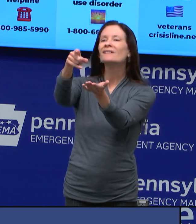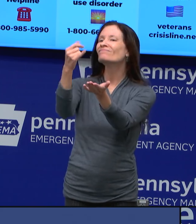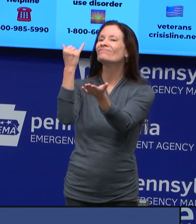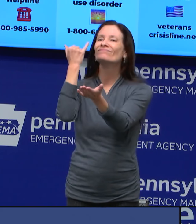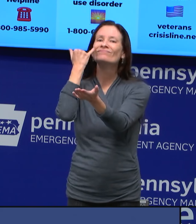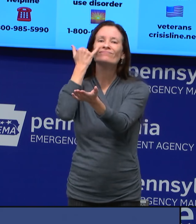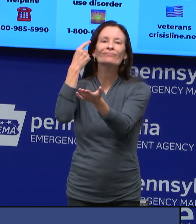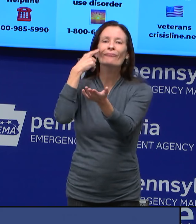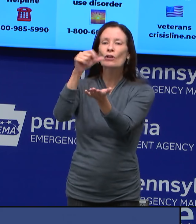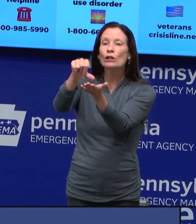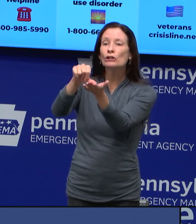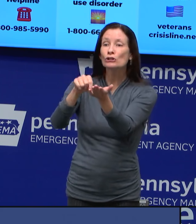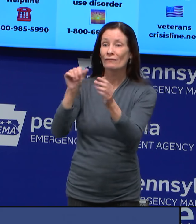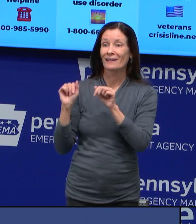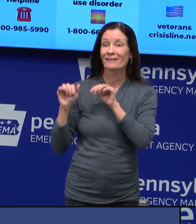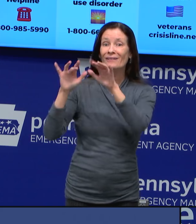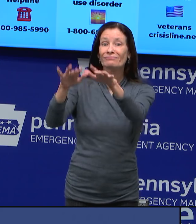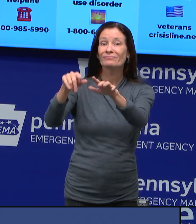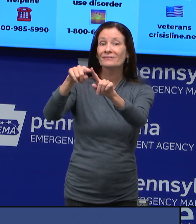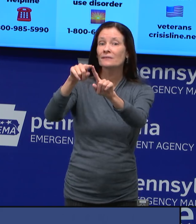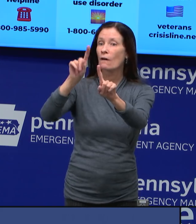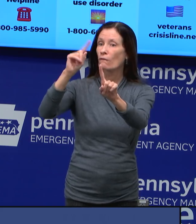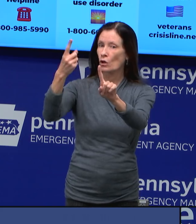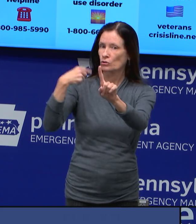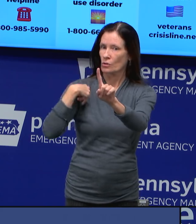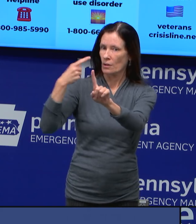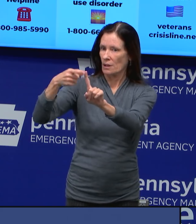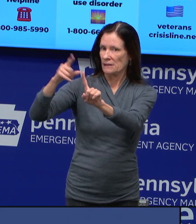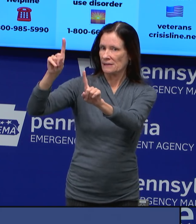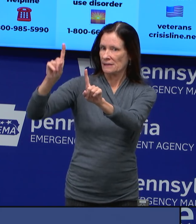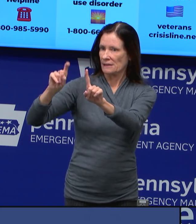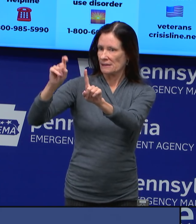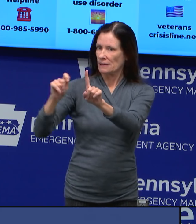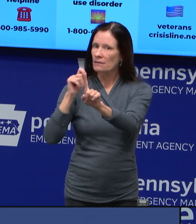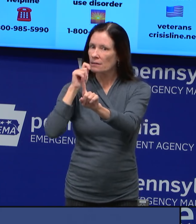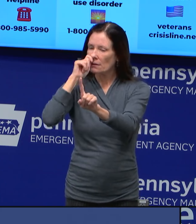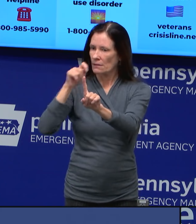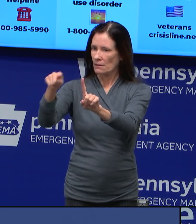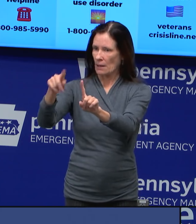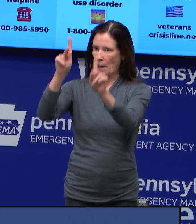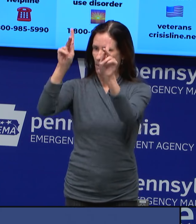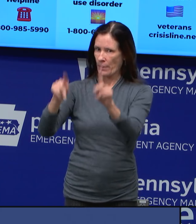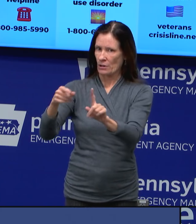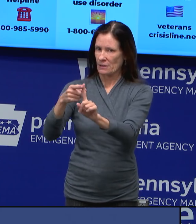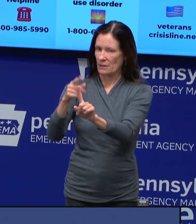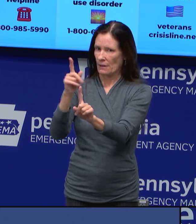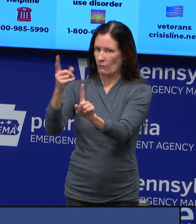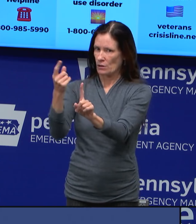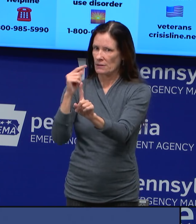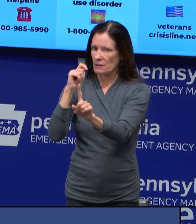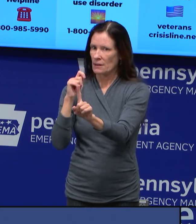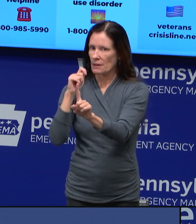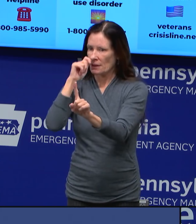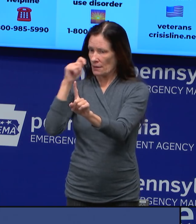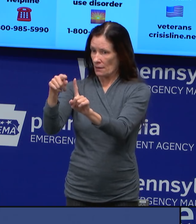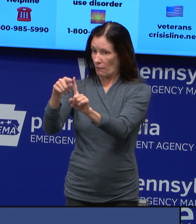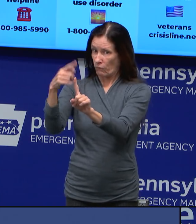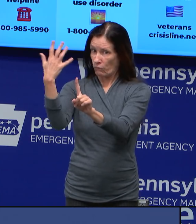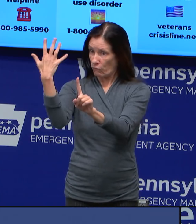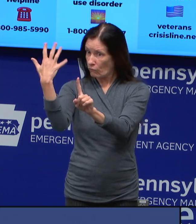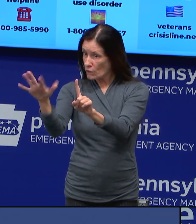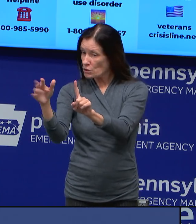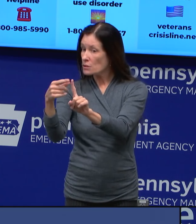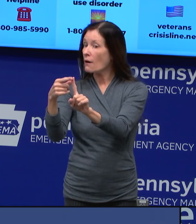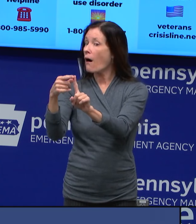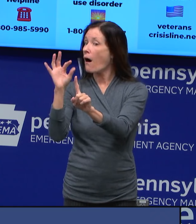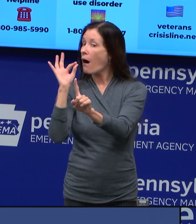we talked about to test them for COVID-19 beforehand. And all of that data will be really, really useful for us. So